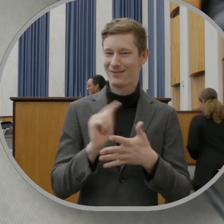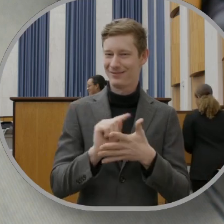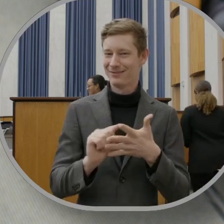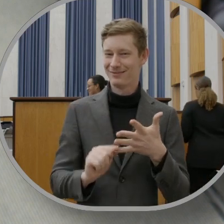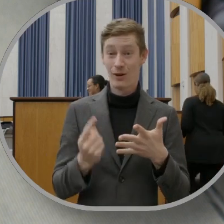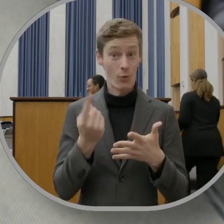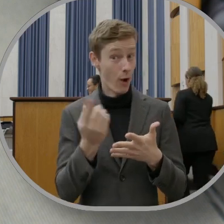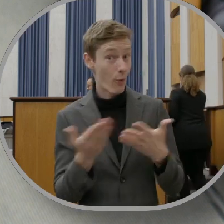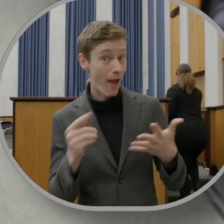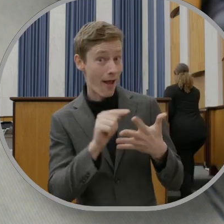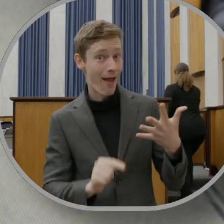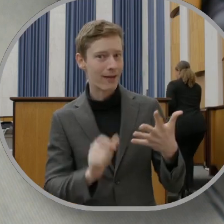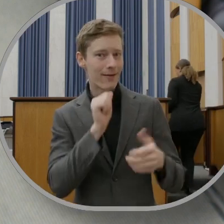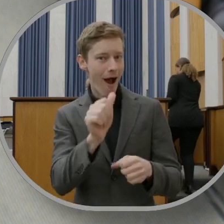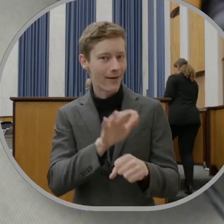lack of sleep.